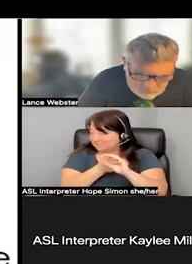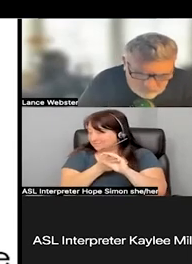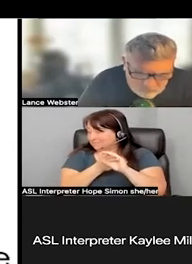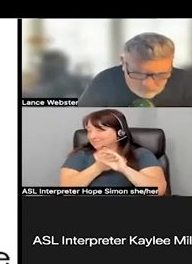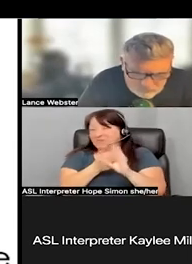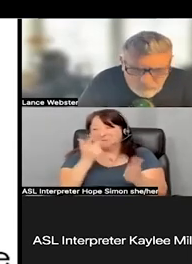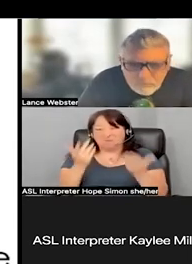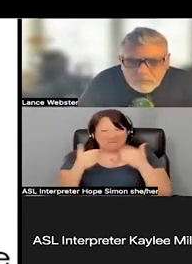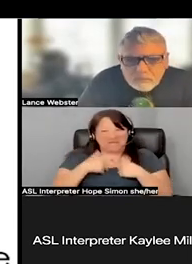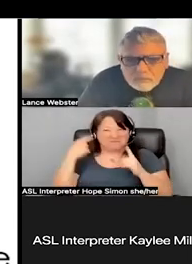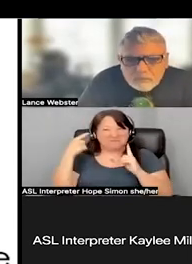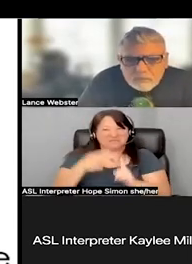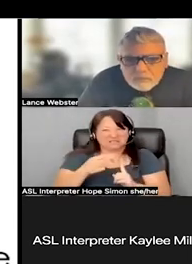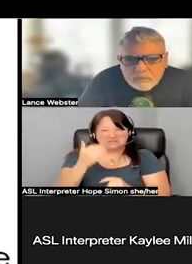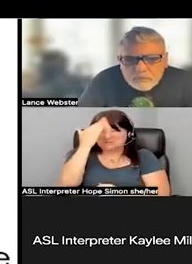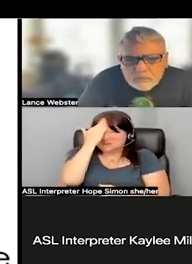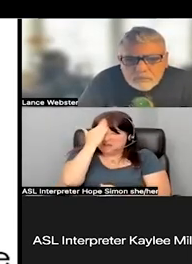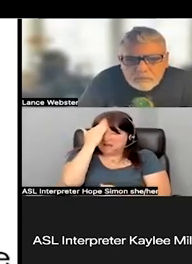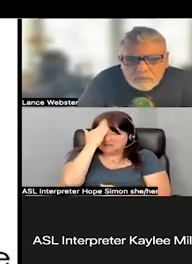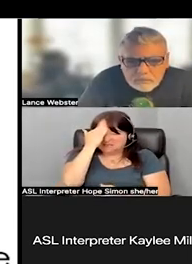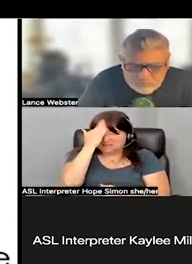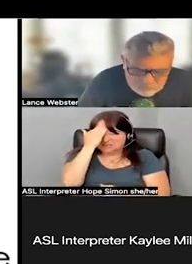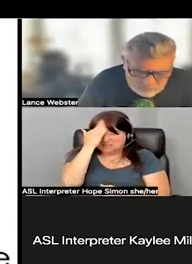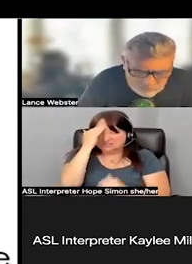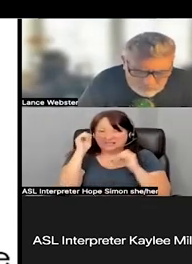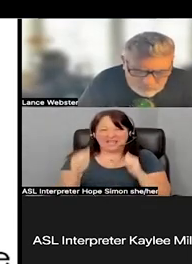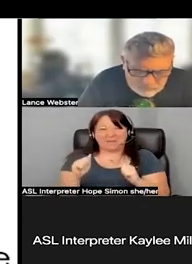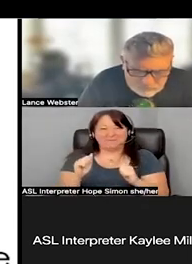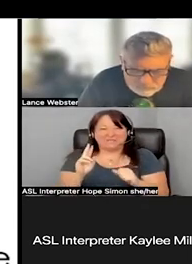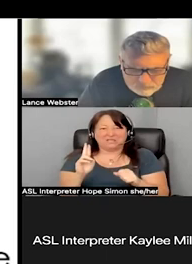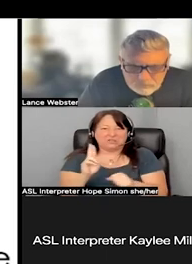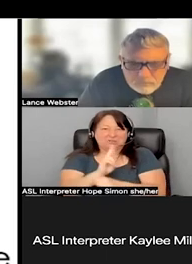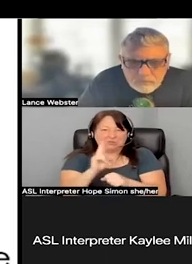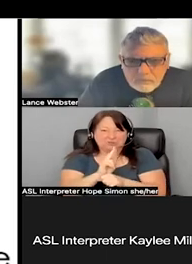particular knowledge base for that can be applied to whatever